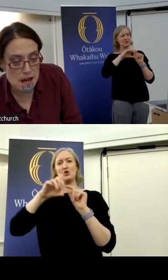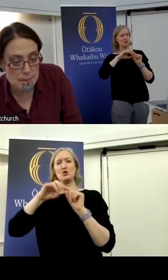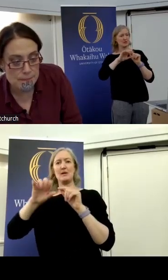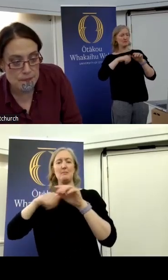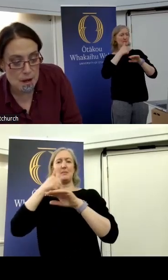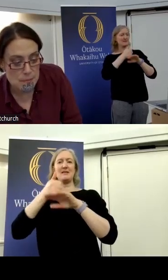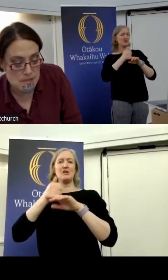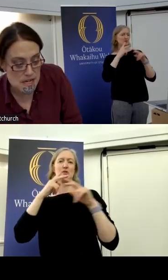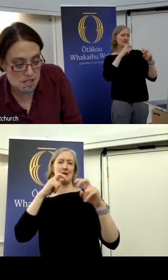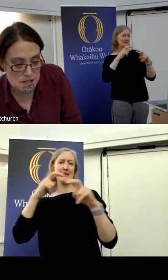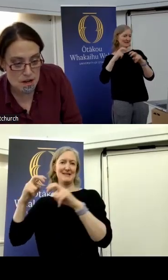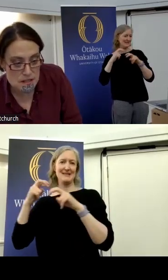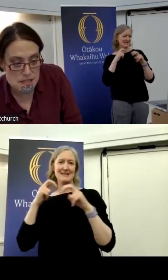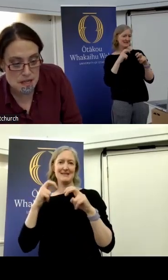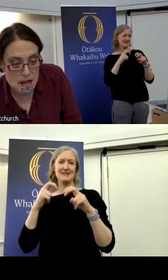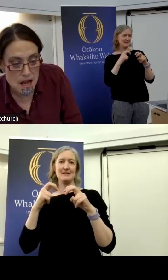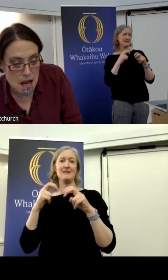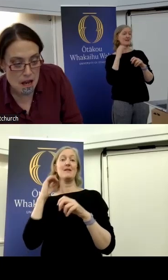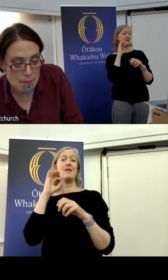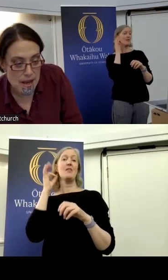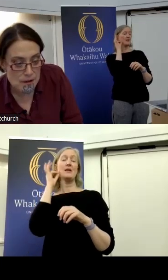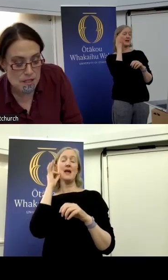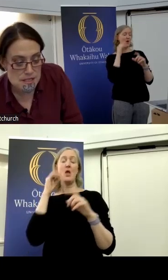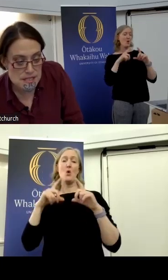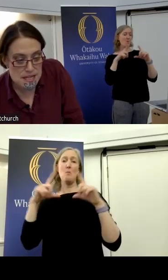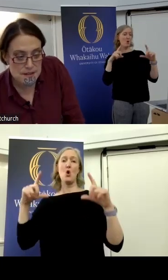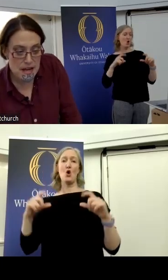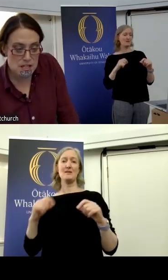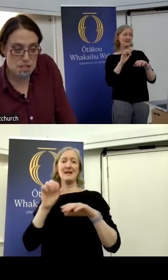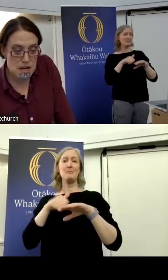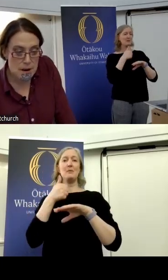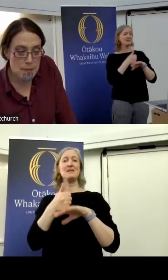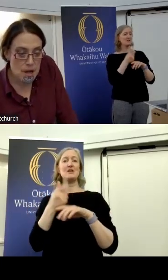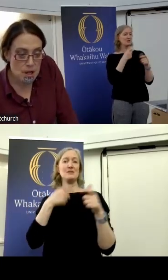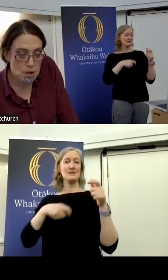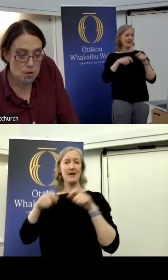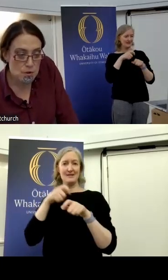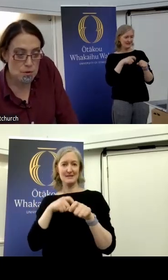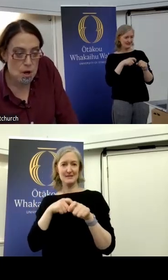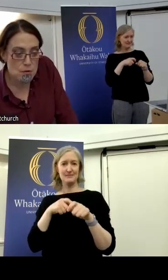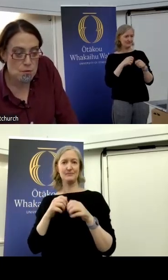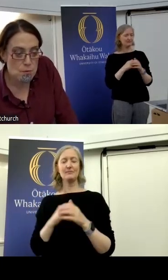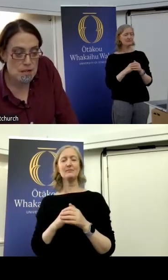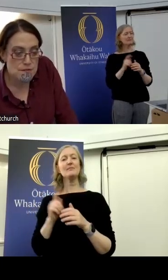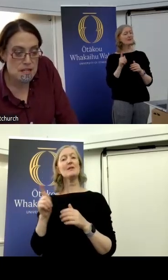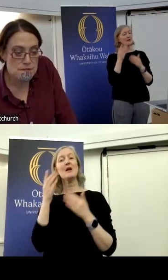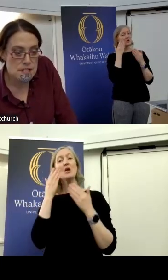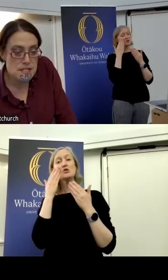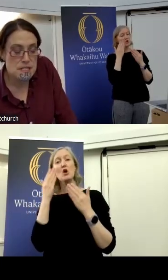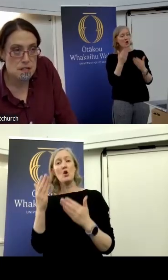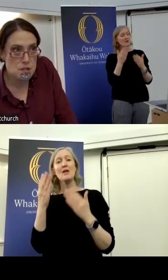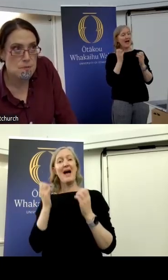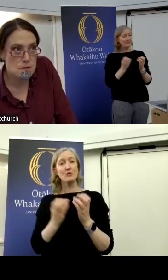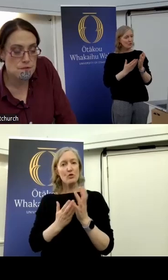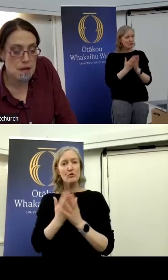is implementation science. And you can see that you go through a range of